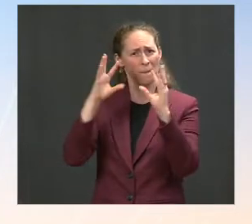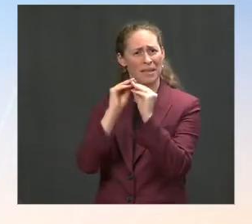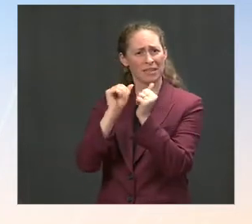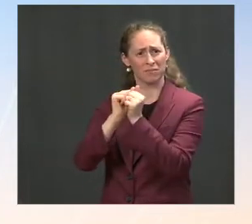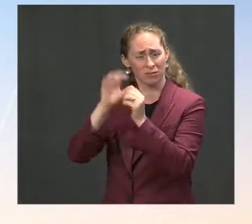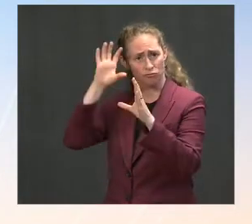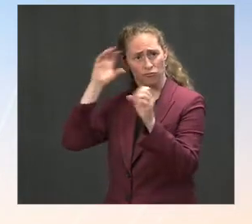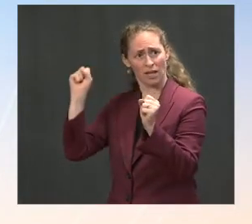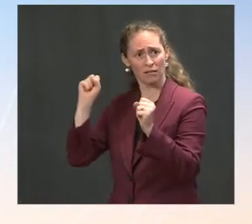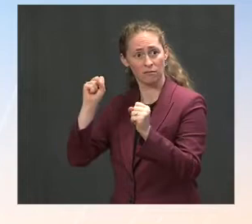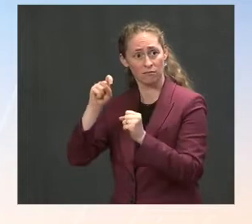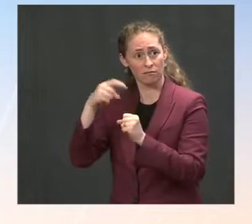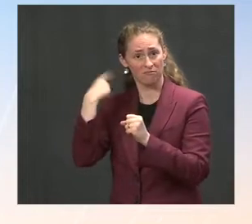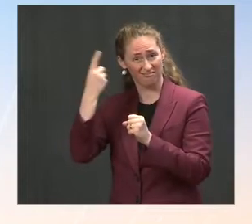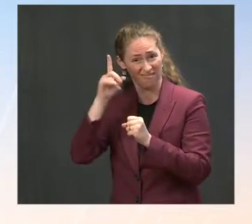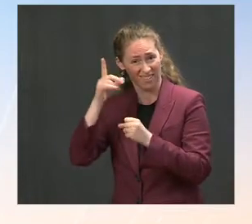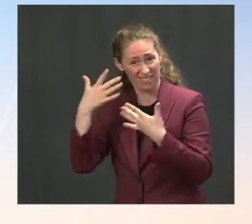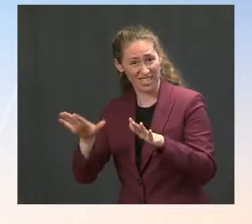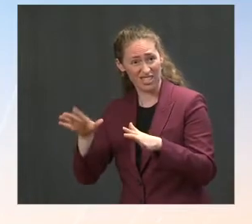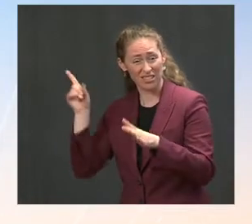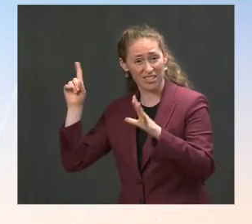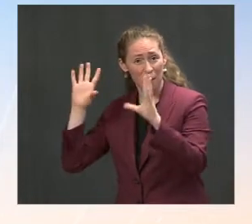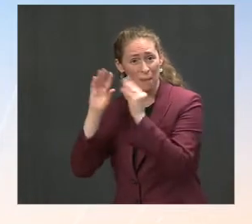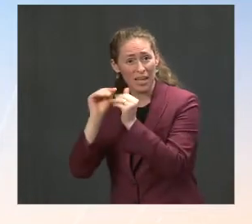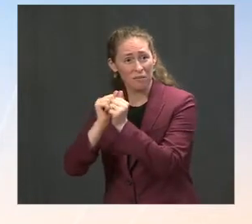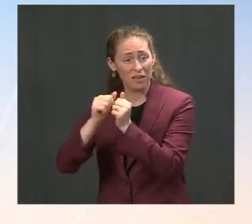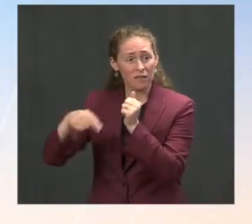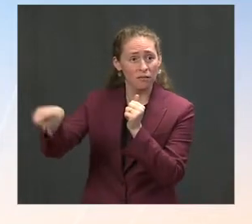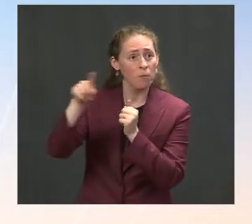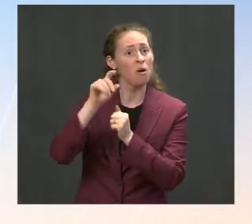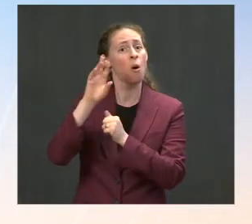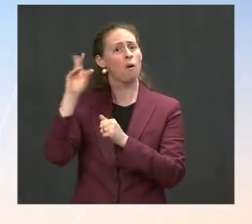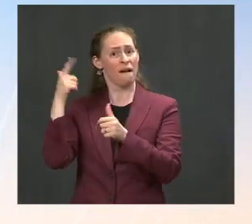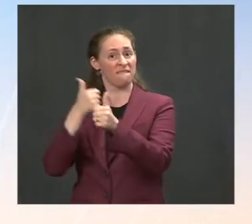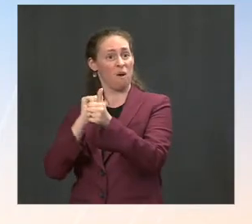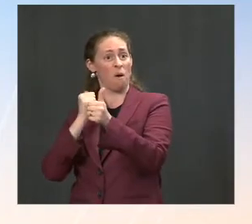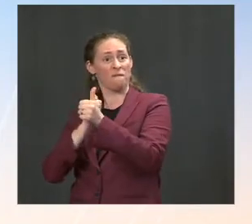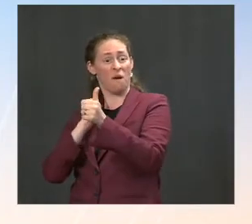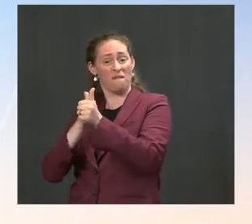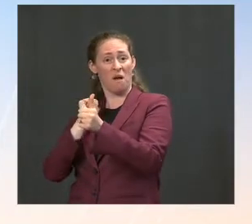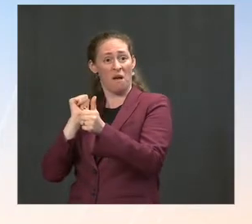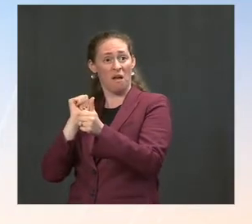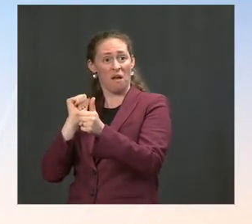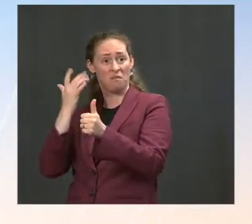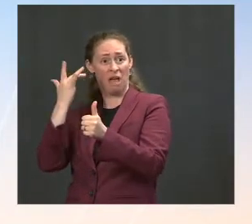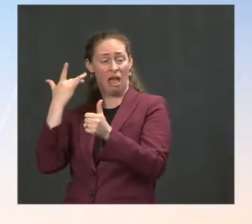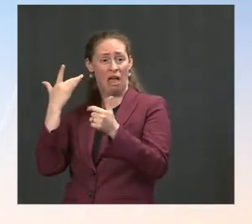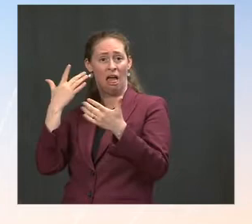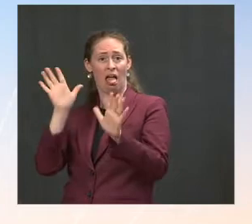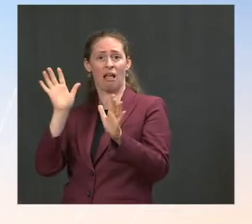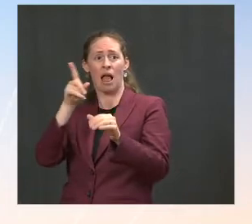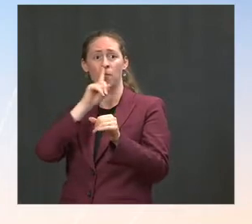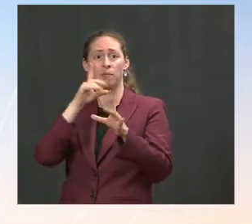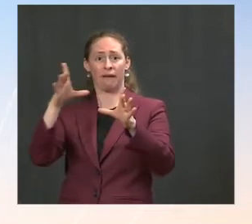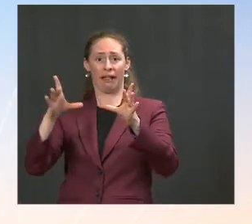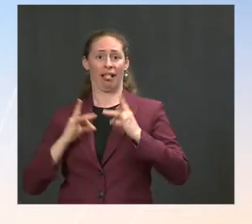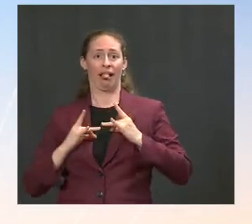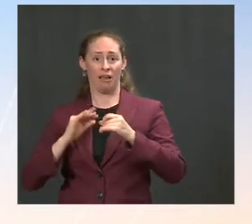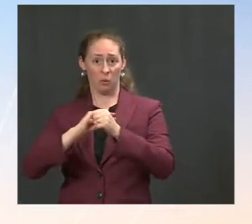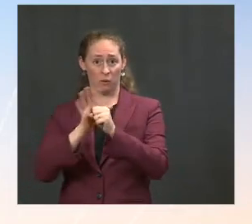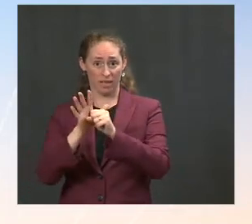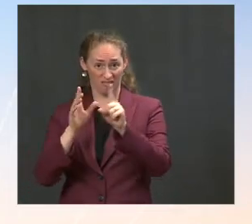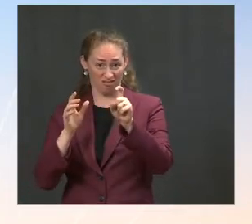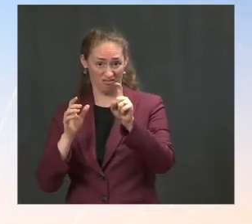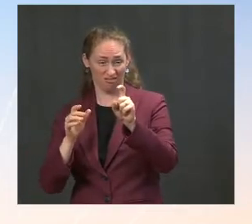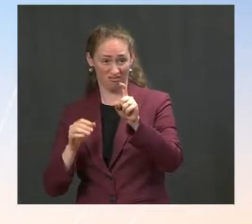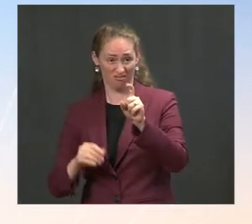he specifically not meeting with them because of fears that they are spreading COVID? No, the vice president who is leading our